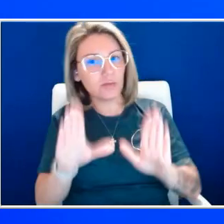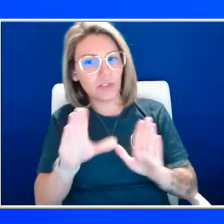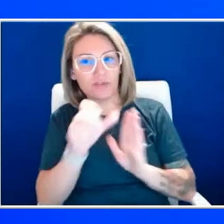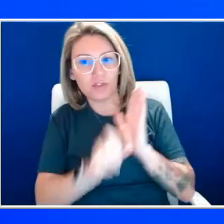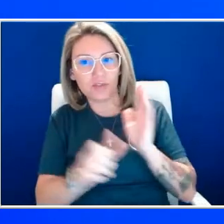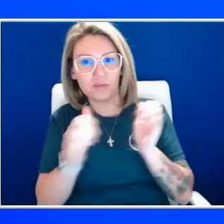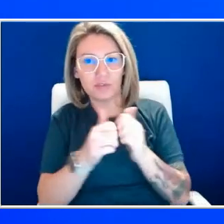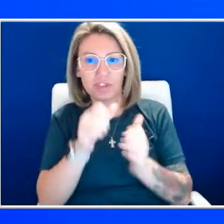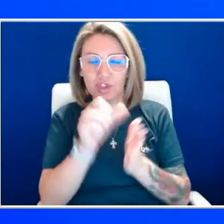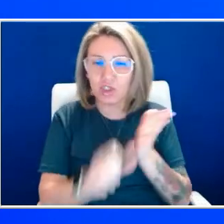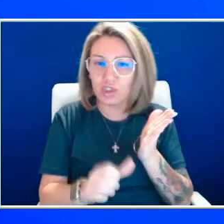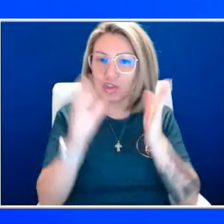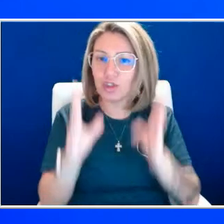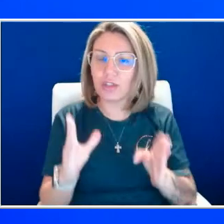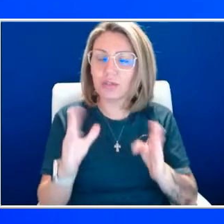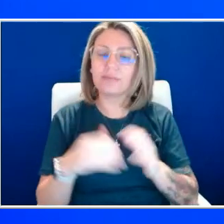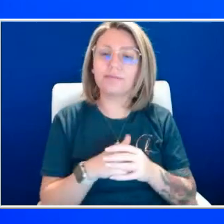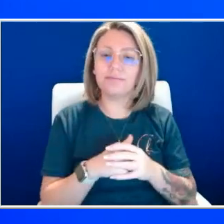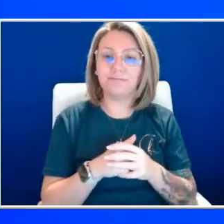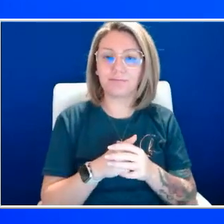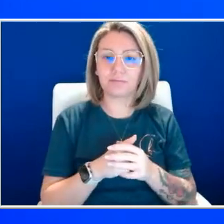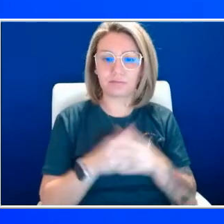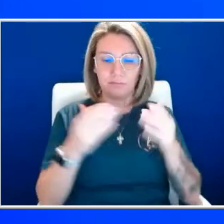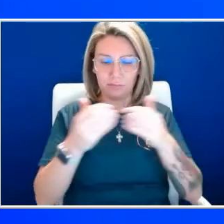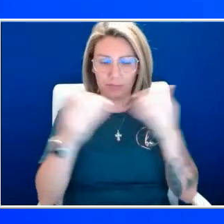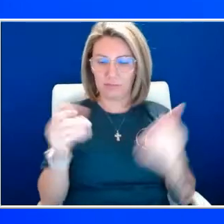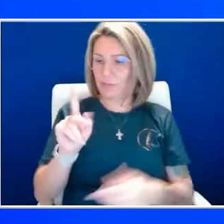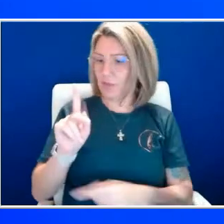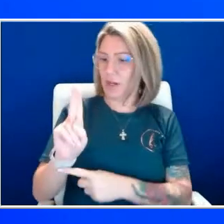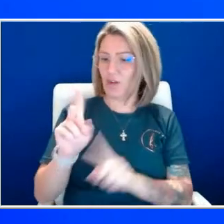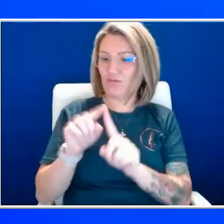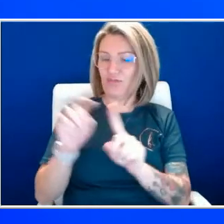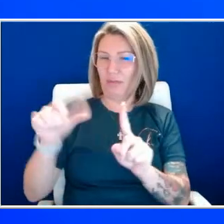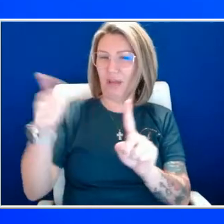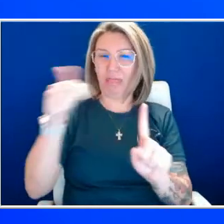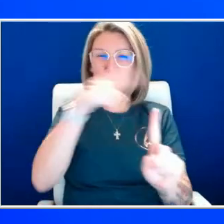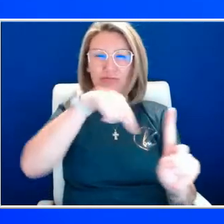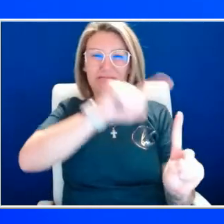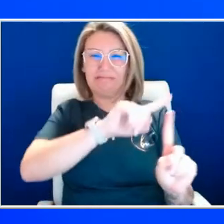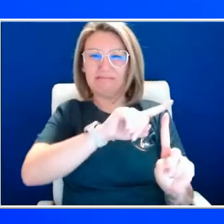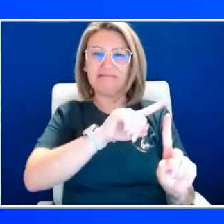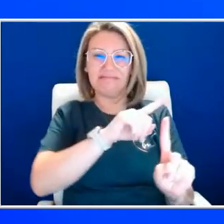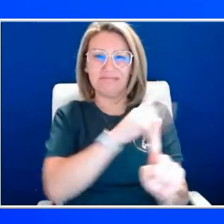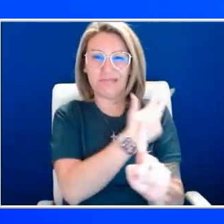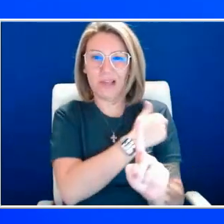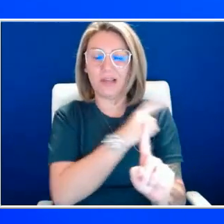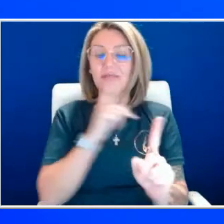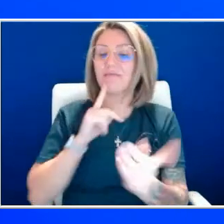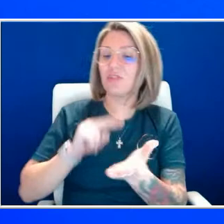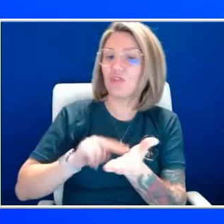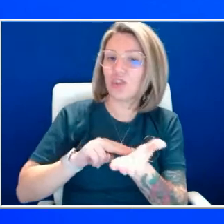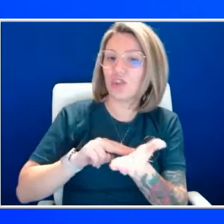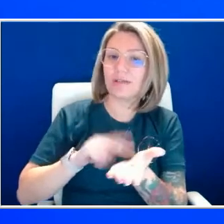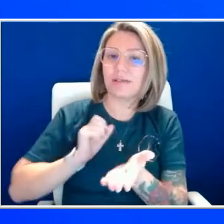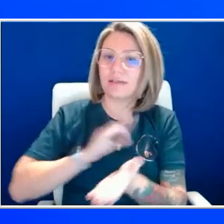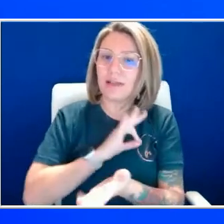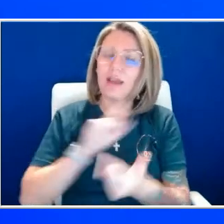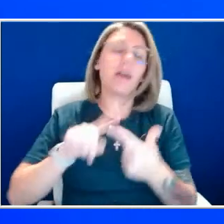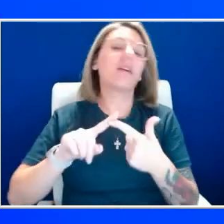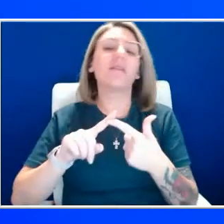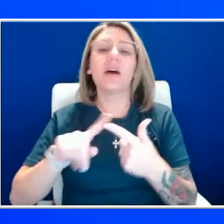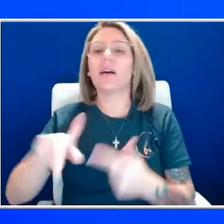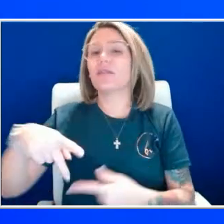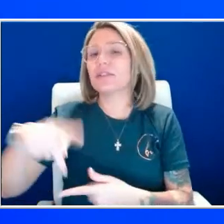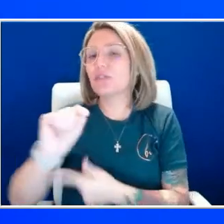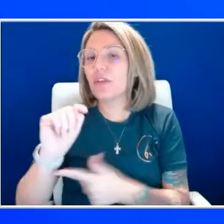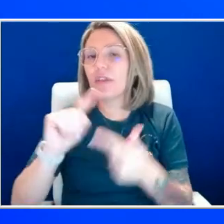what separates KU from most other centers is, that nursing staff, physical therapy afterwards. They're very aggressive getting her